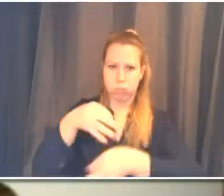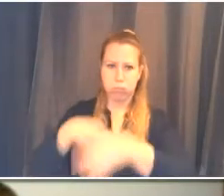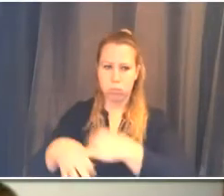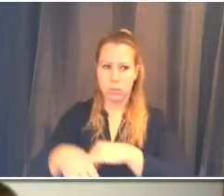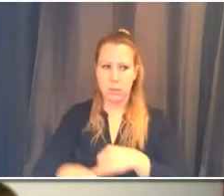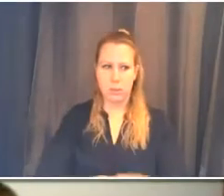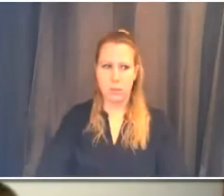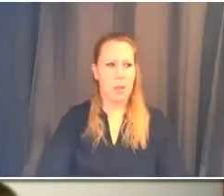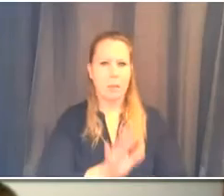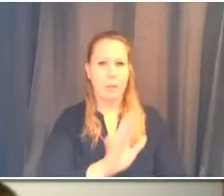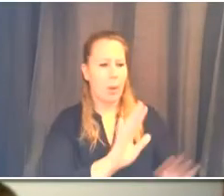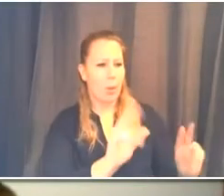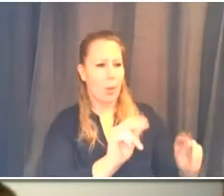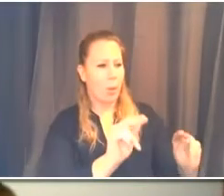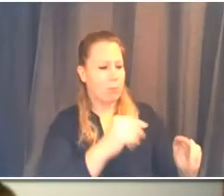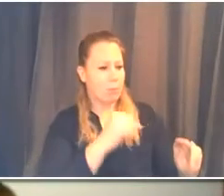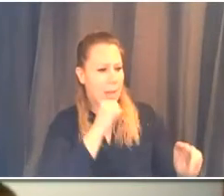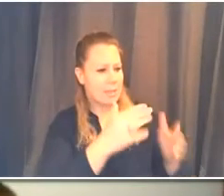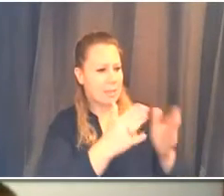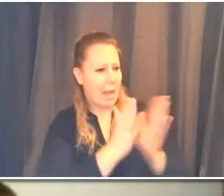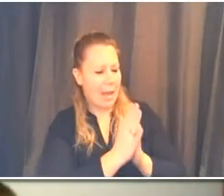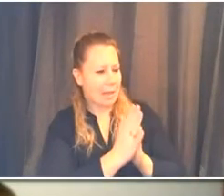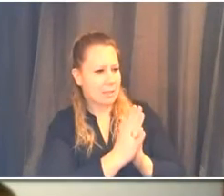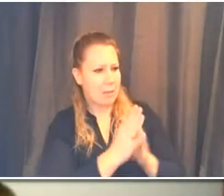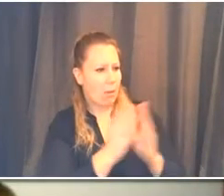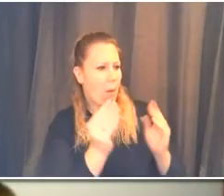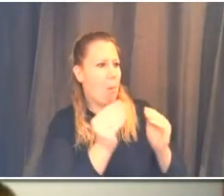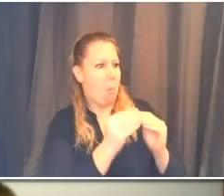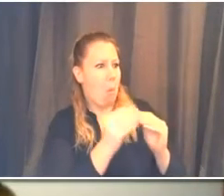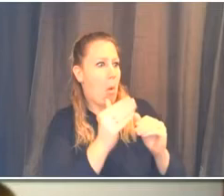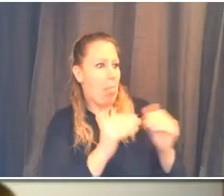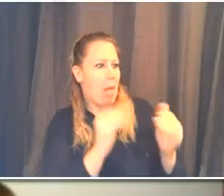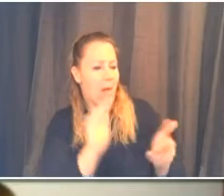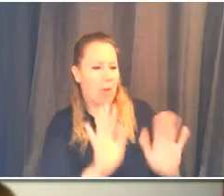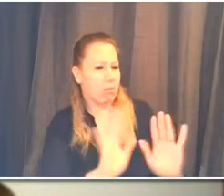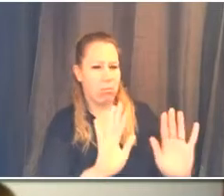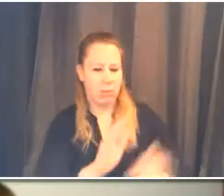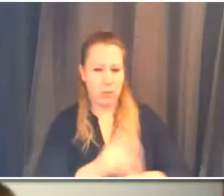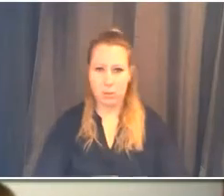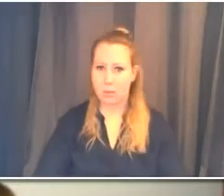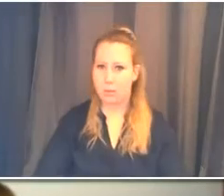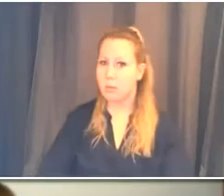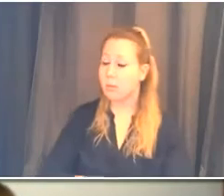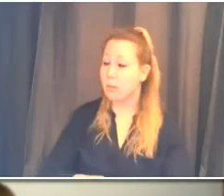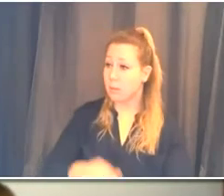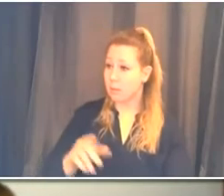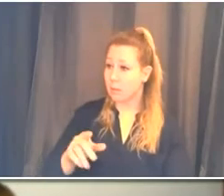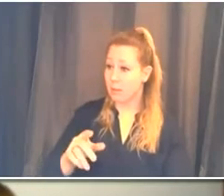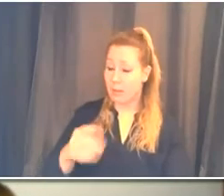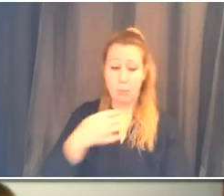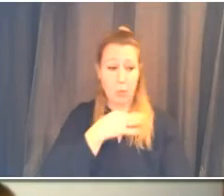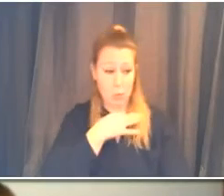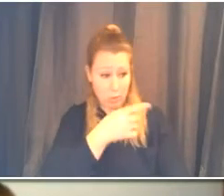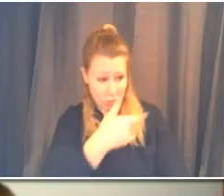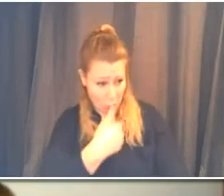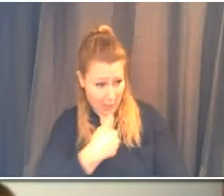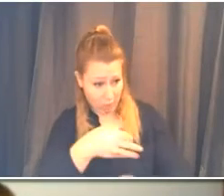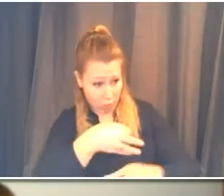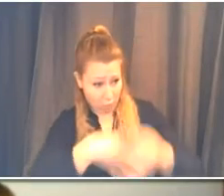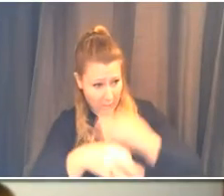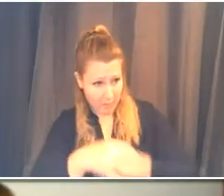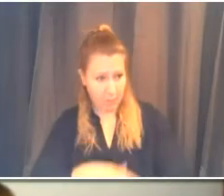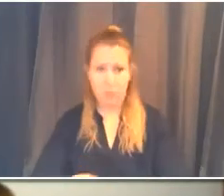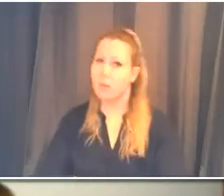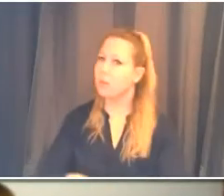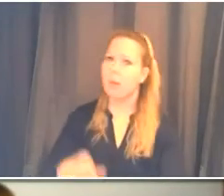epidemic started okay and we had a backfill patrol with all the specialty units whether it's anti-me dvos